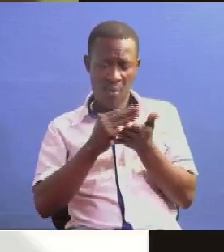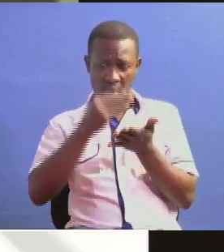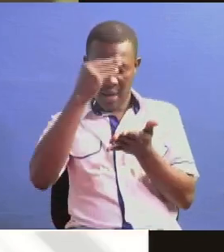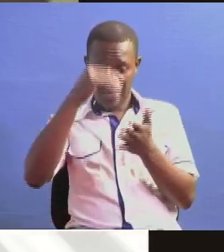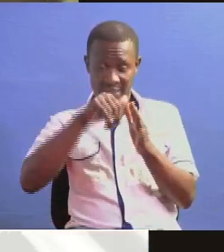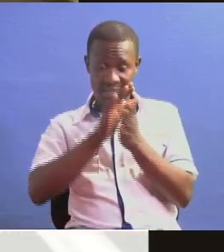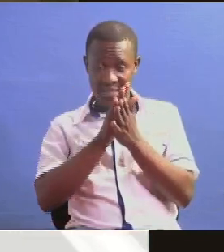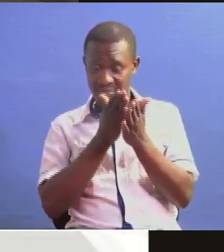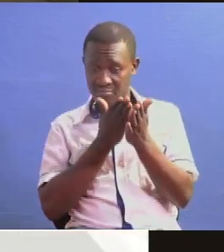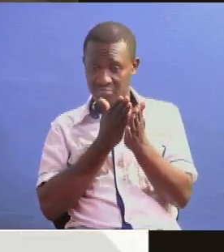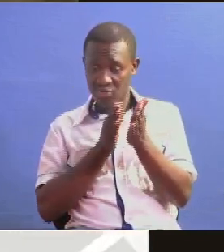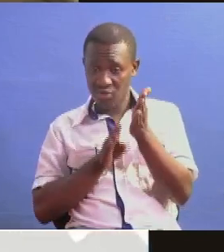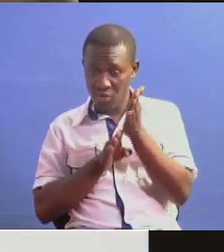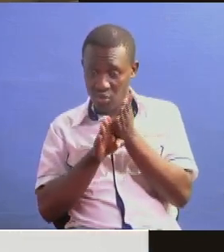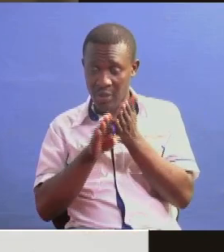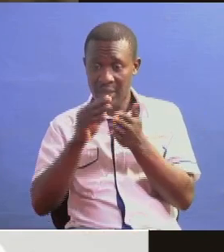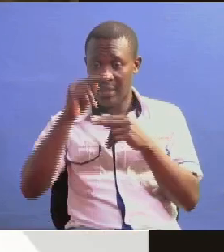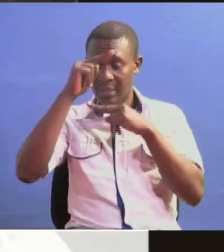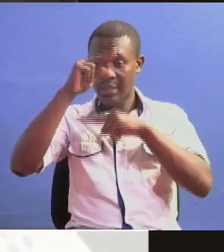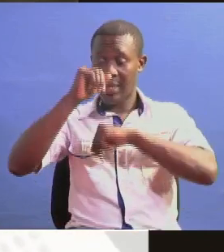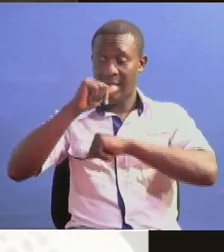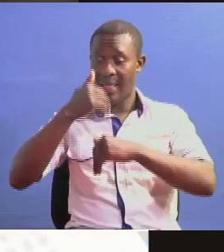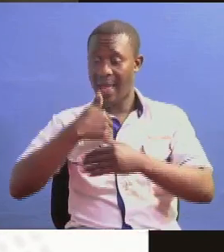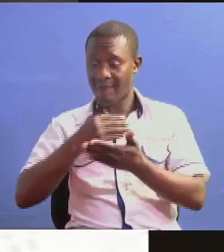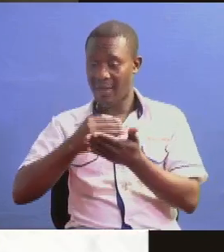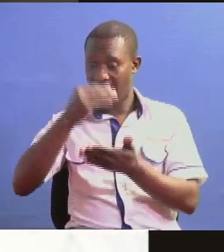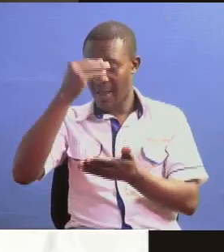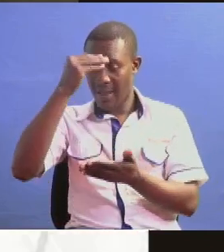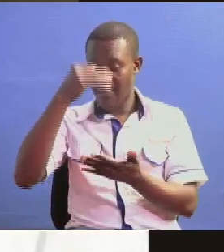junior secondary, where they learn abroad of